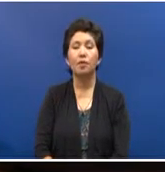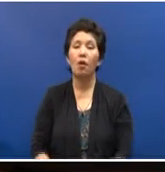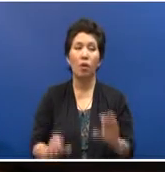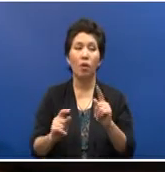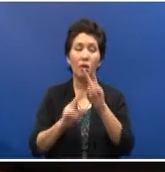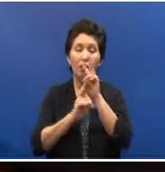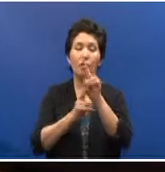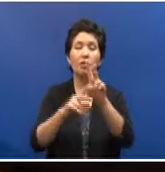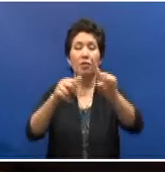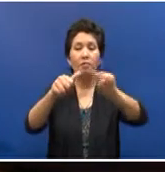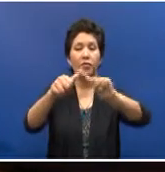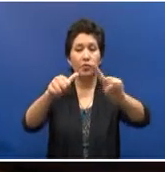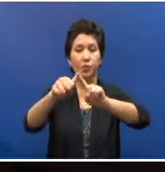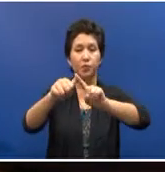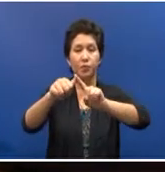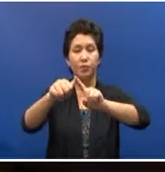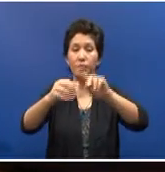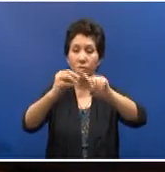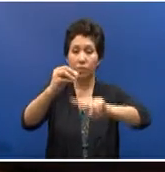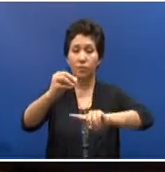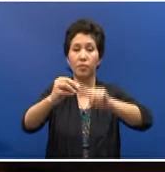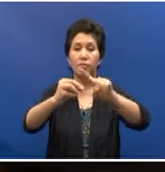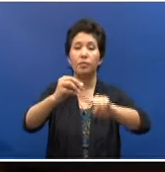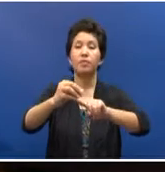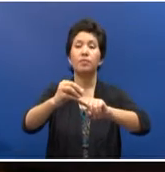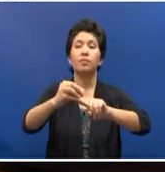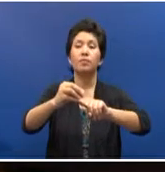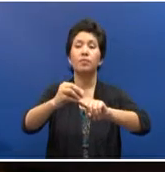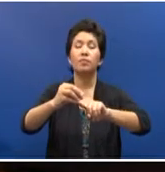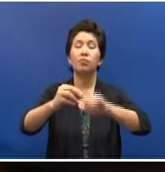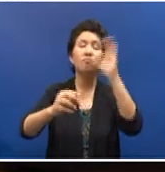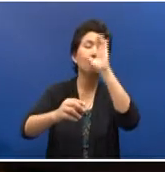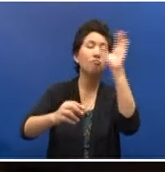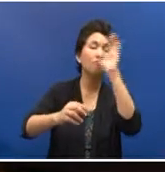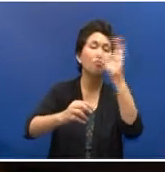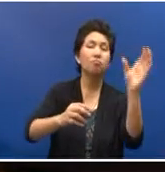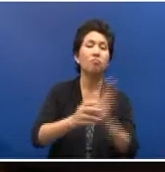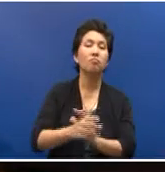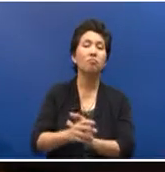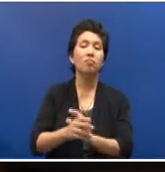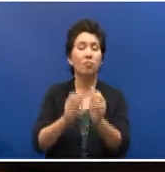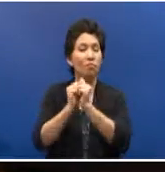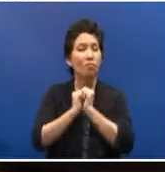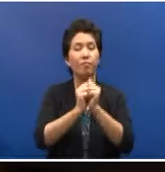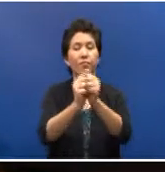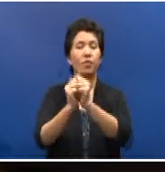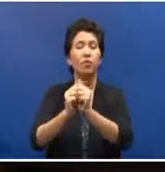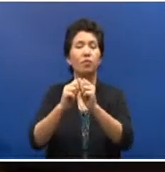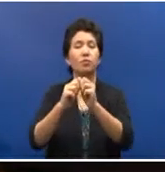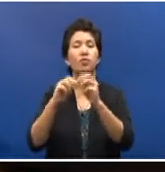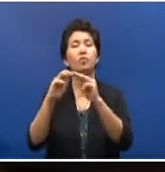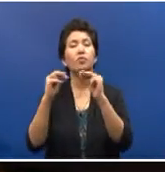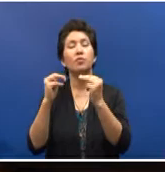Let us look the first one about hunting and gathering societies. So